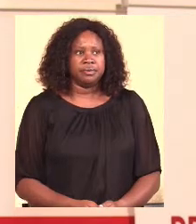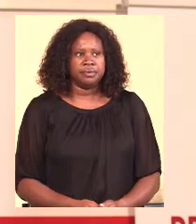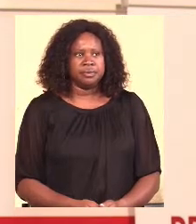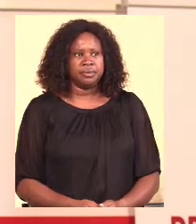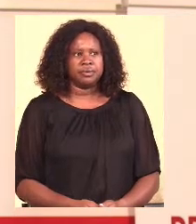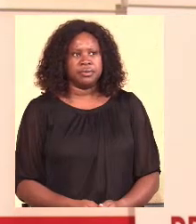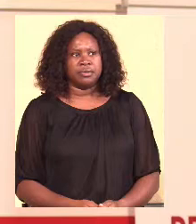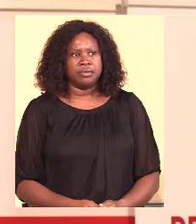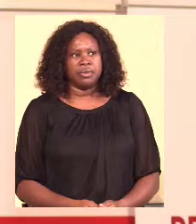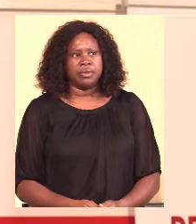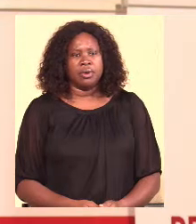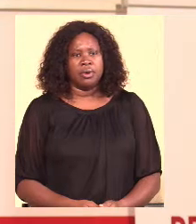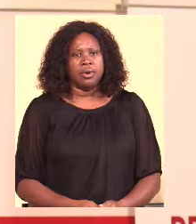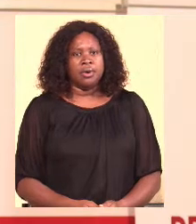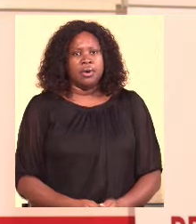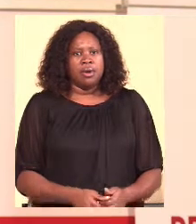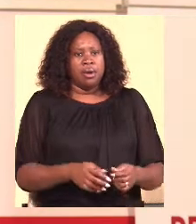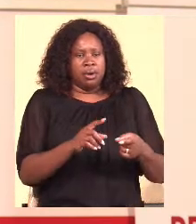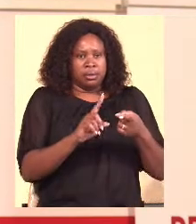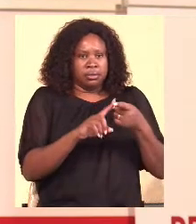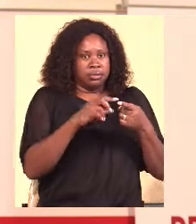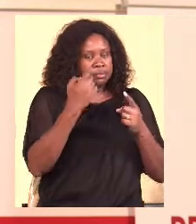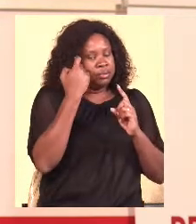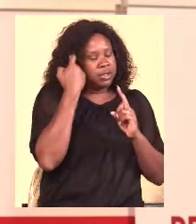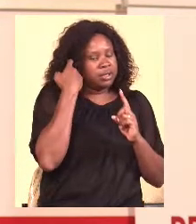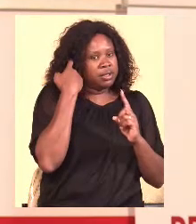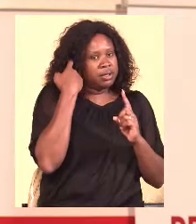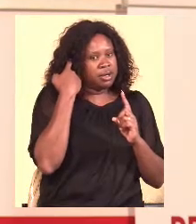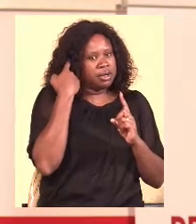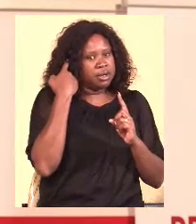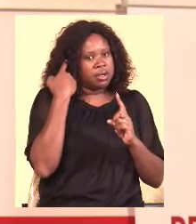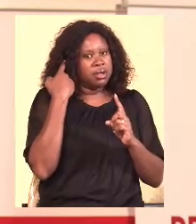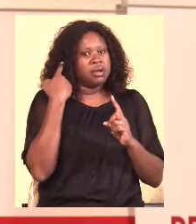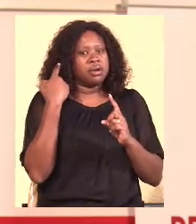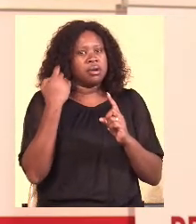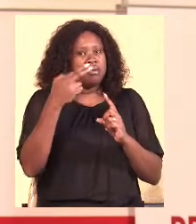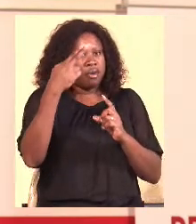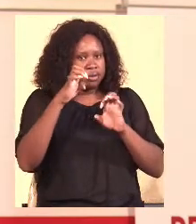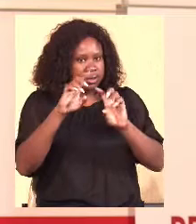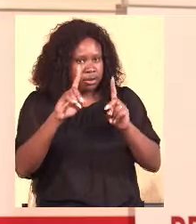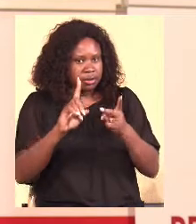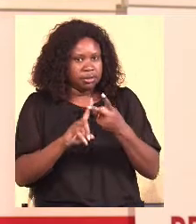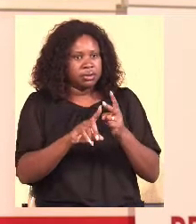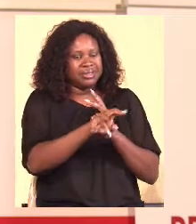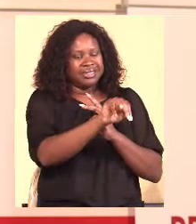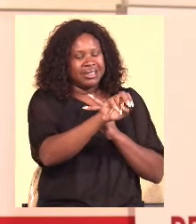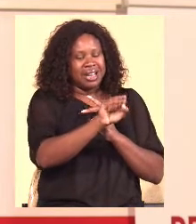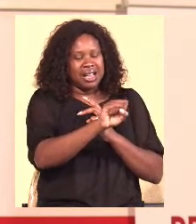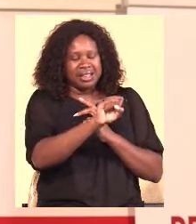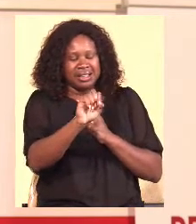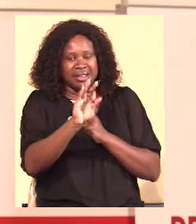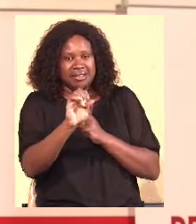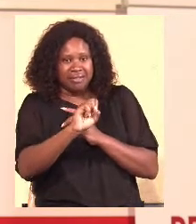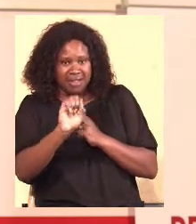by the ministry, NASFAF, higher education institutions, local and foreign partners